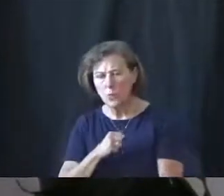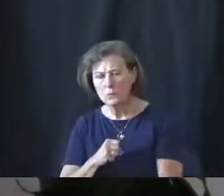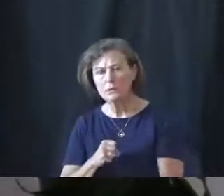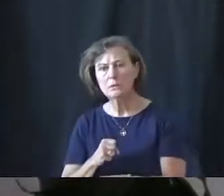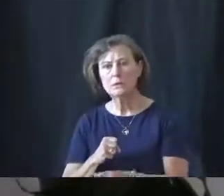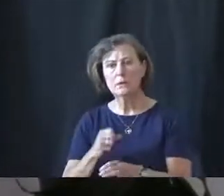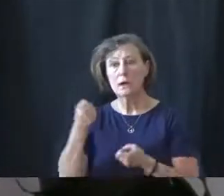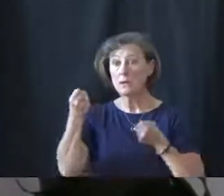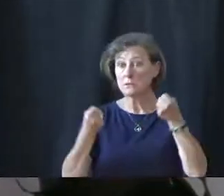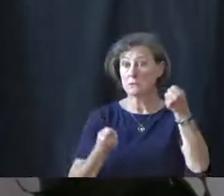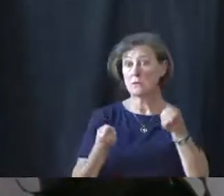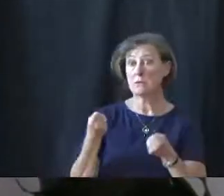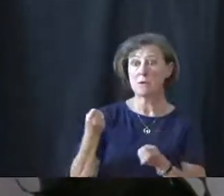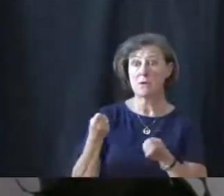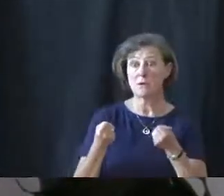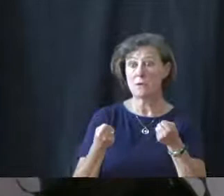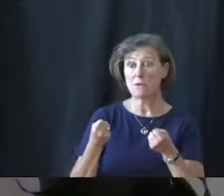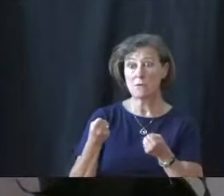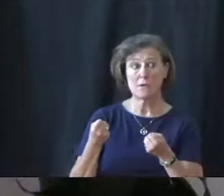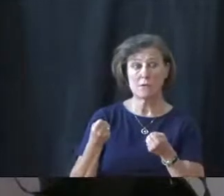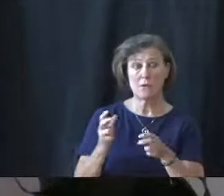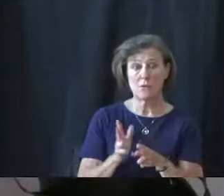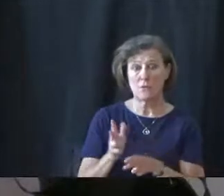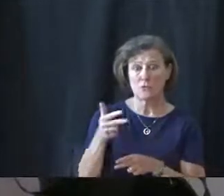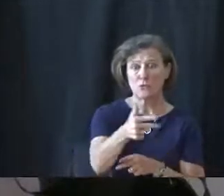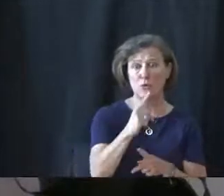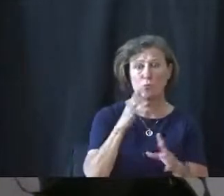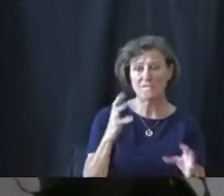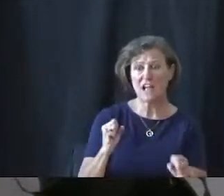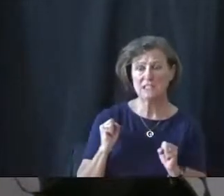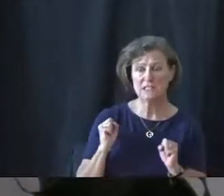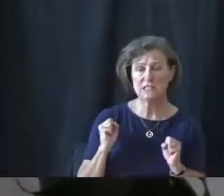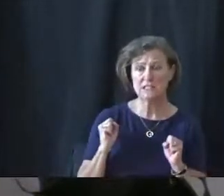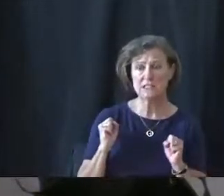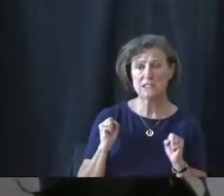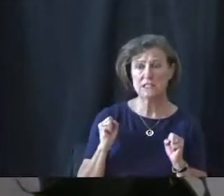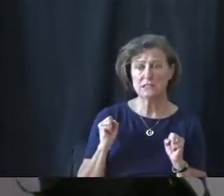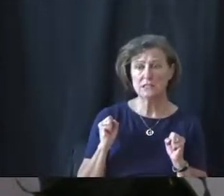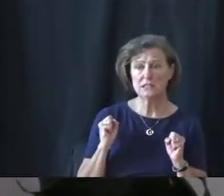A car turning a corner too quickly.